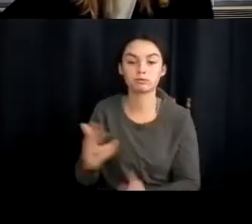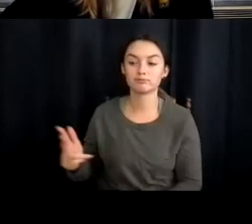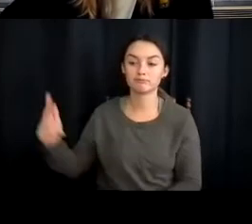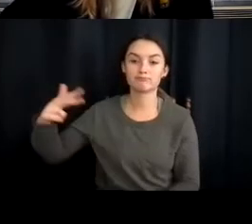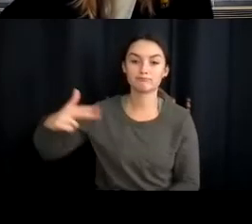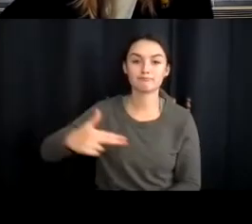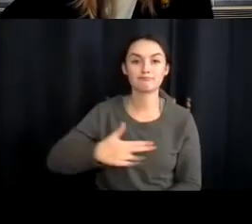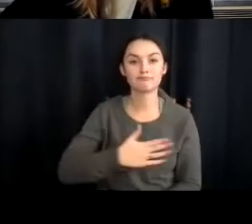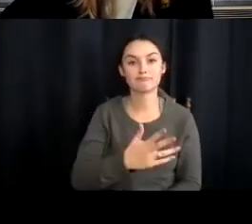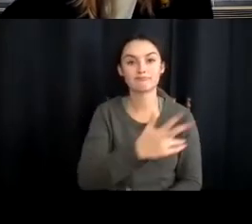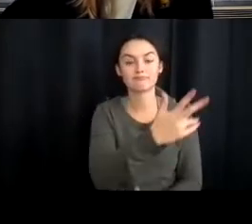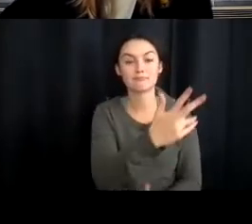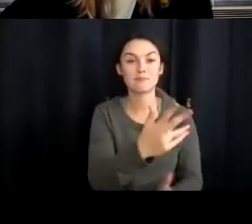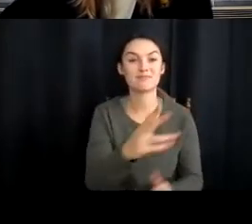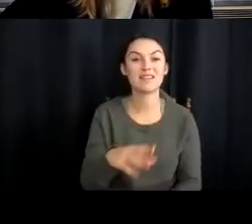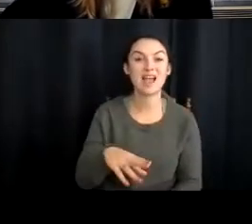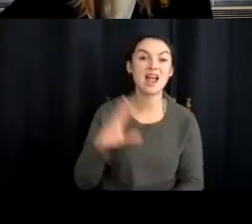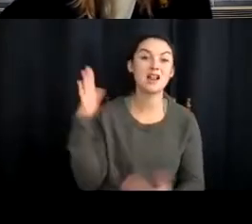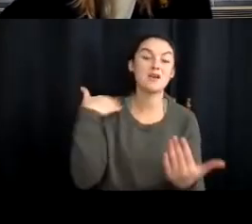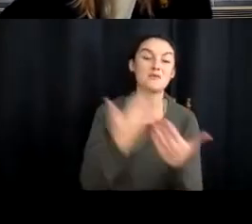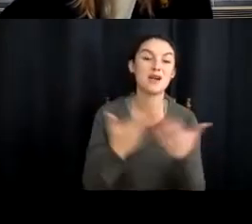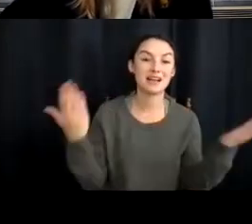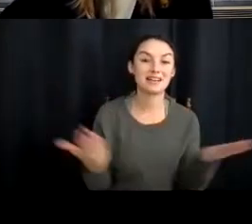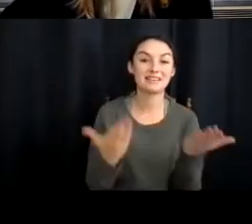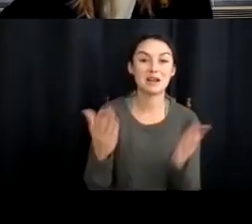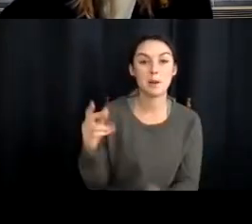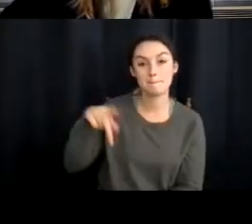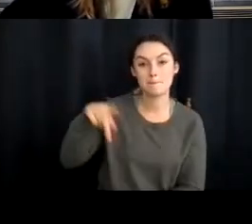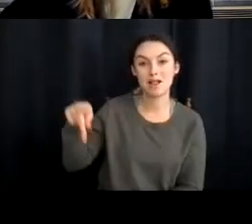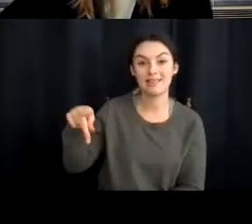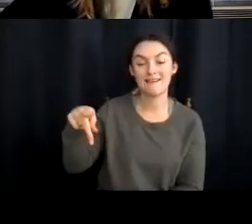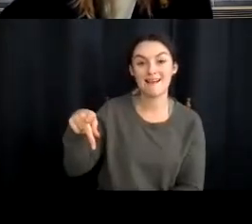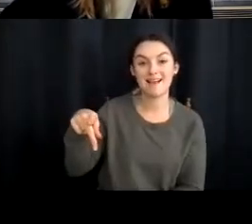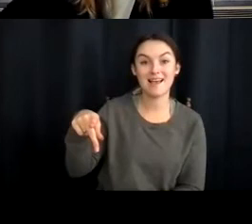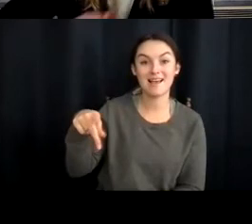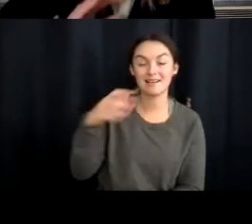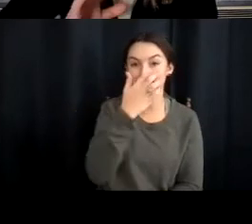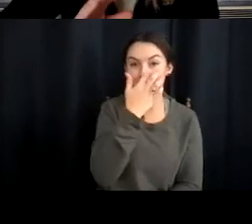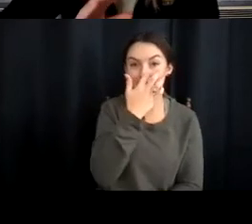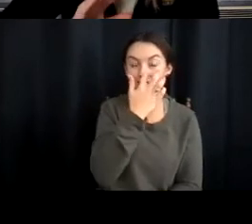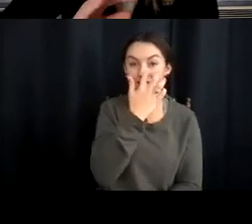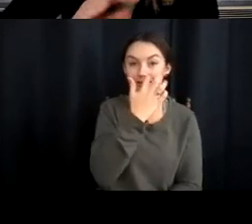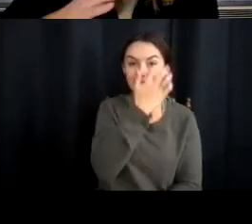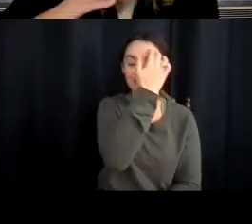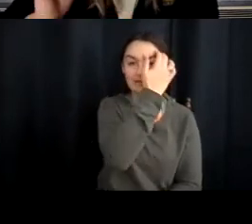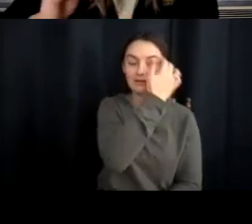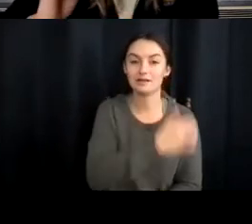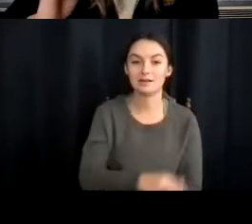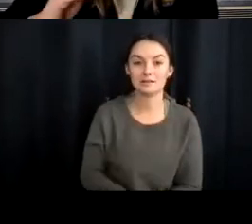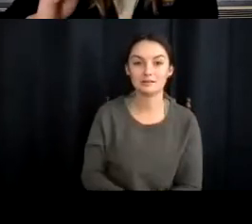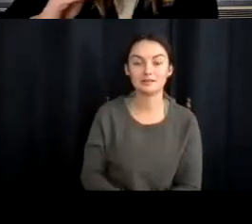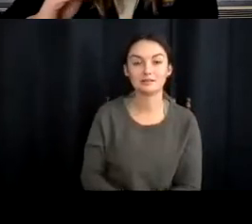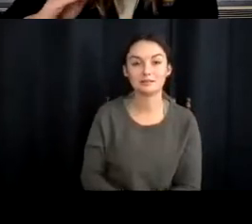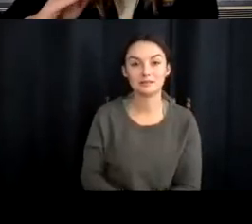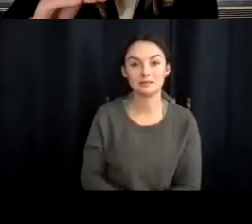Portland. And then finally, when he made it here to Salem, then he was transported on a back of a